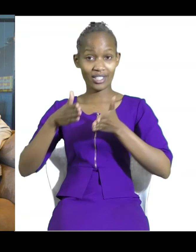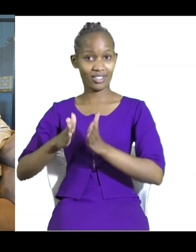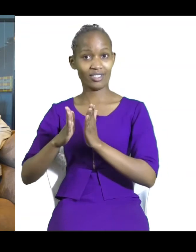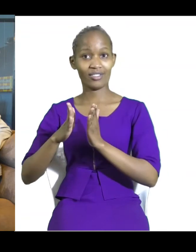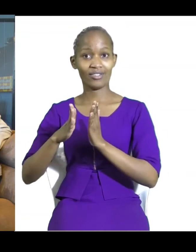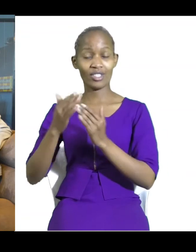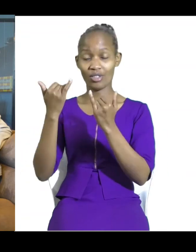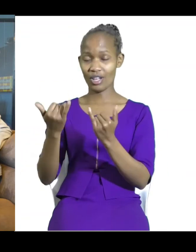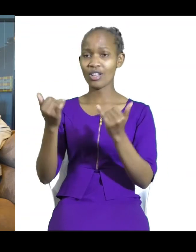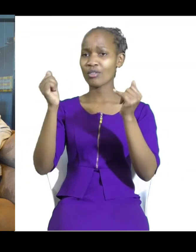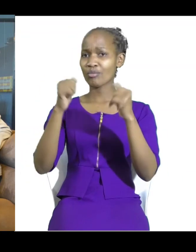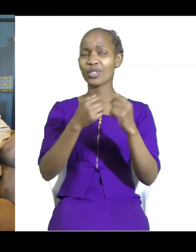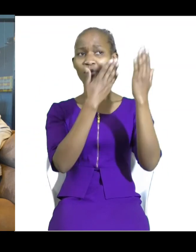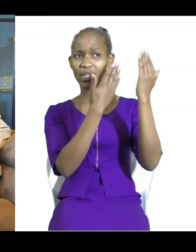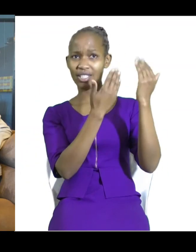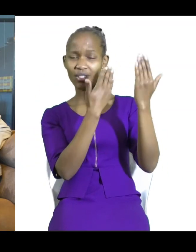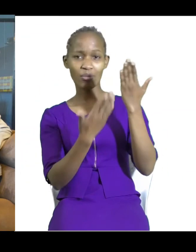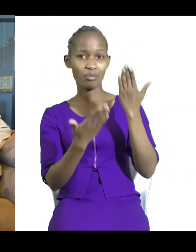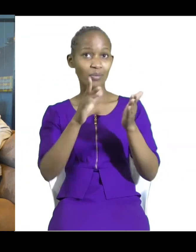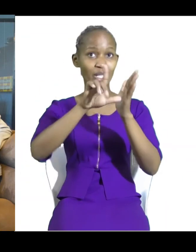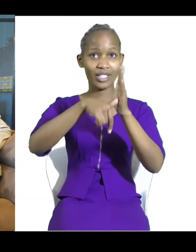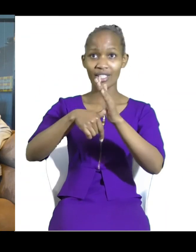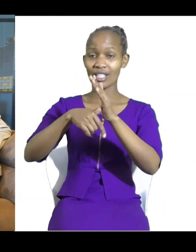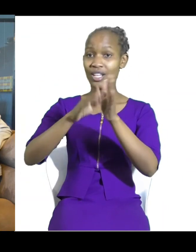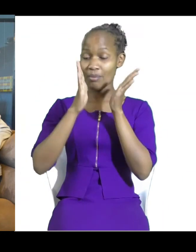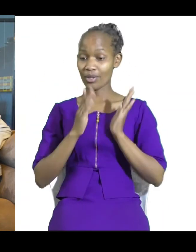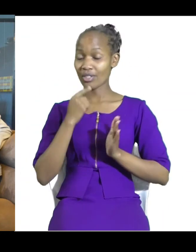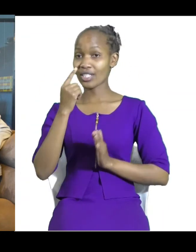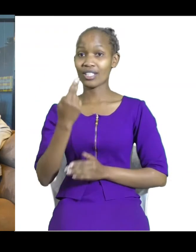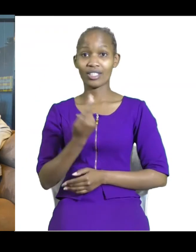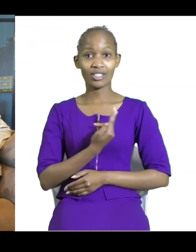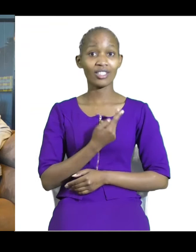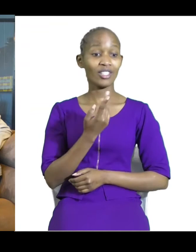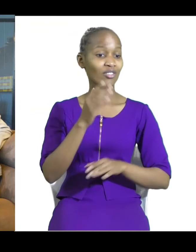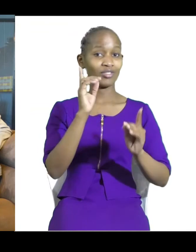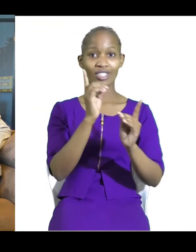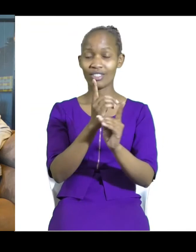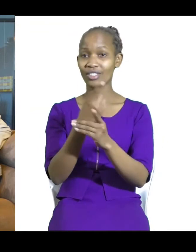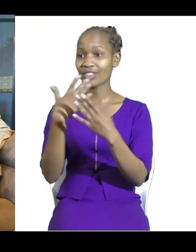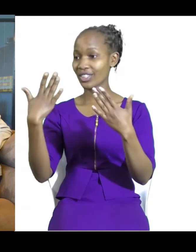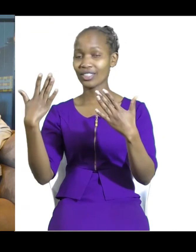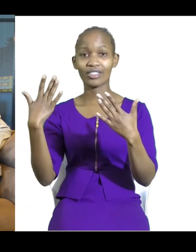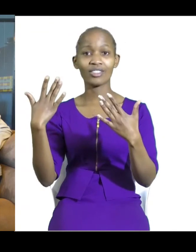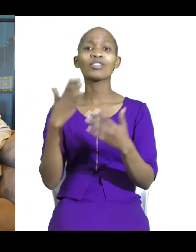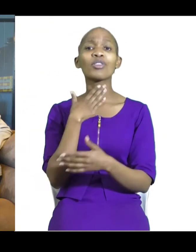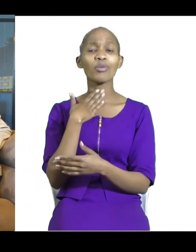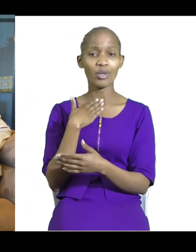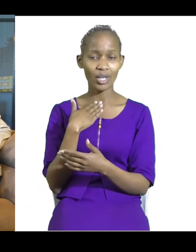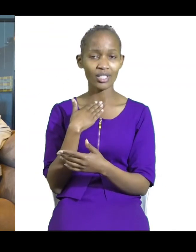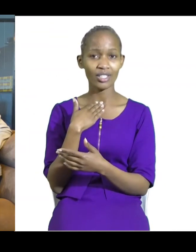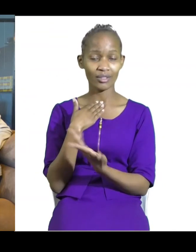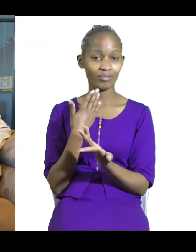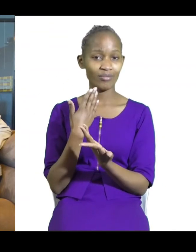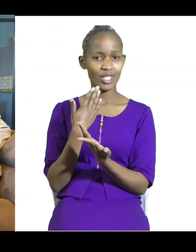model. So you realize that now we are expecting, probably later on someone will tell us now, oh guys, you're doing this and it's a very nice thing. We want